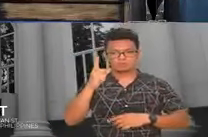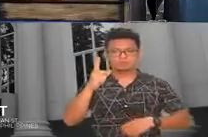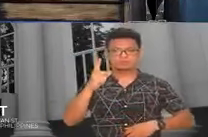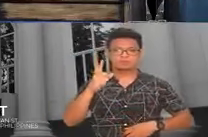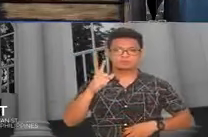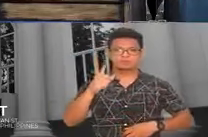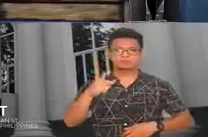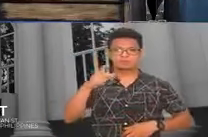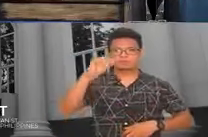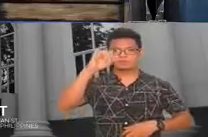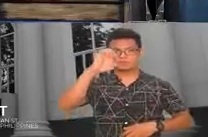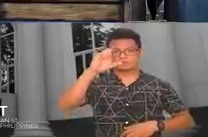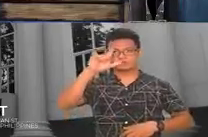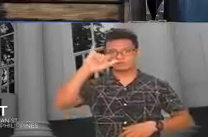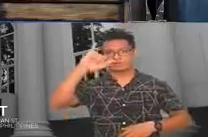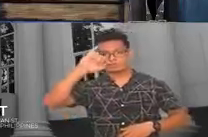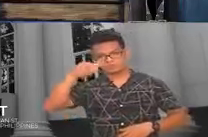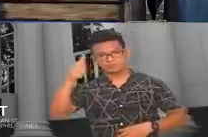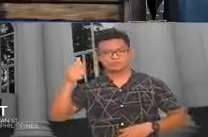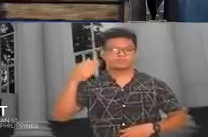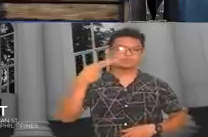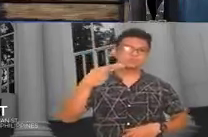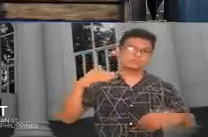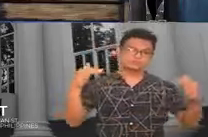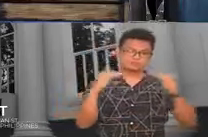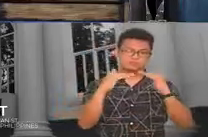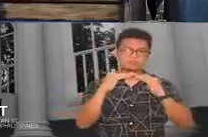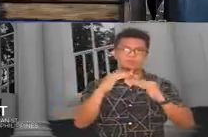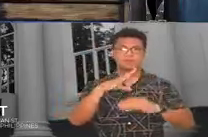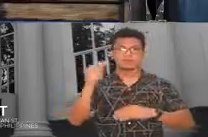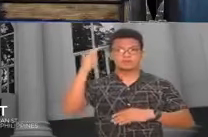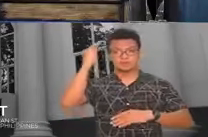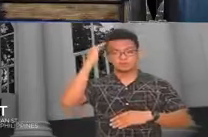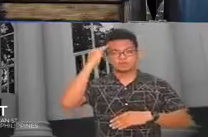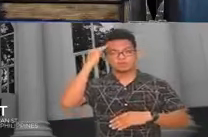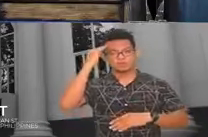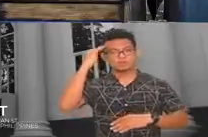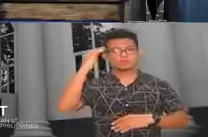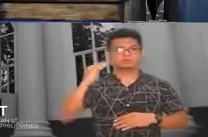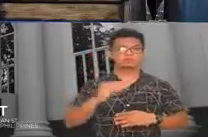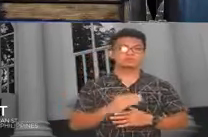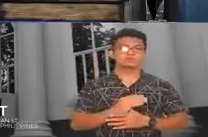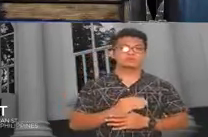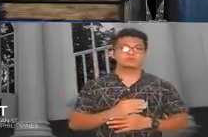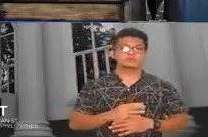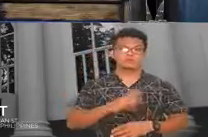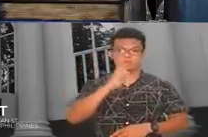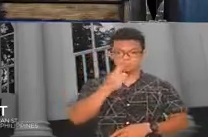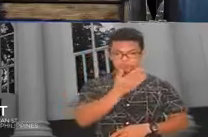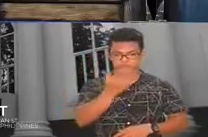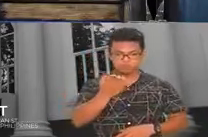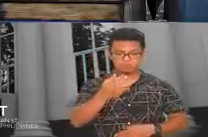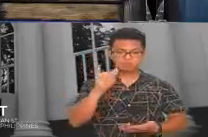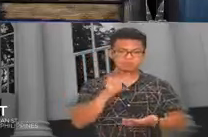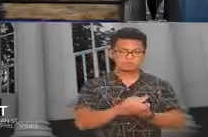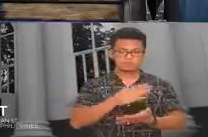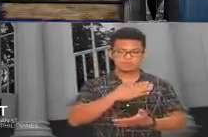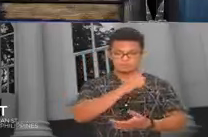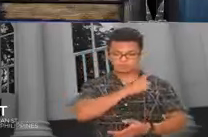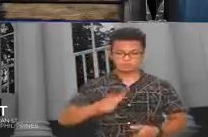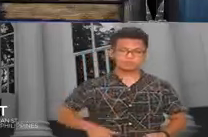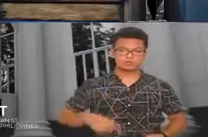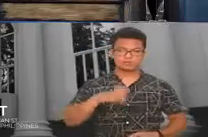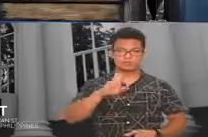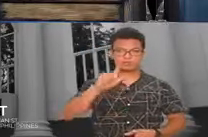Elijah met him, and he knew him, and fell down his face, and said, Art thou that my